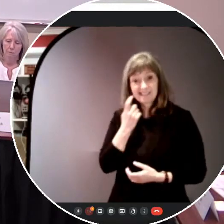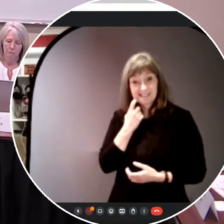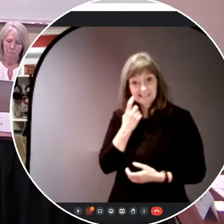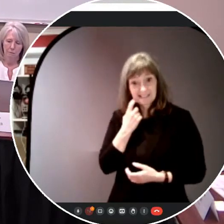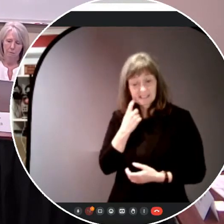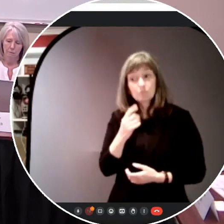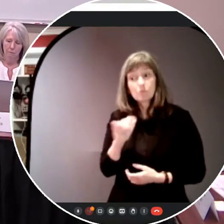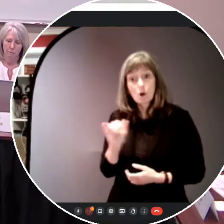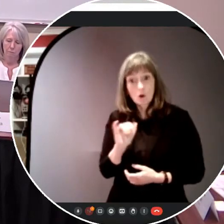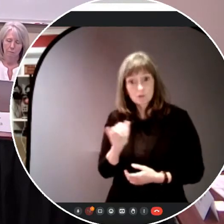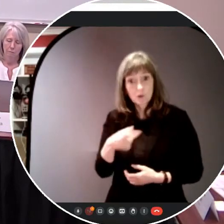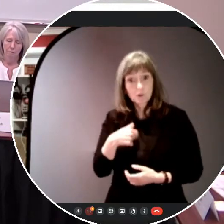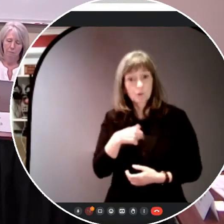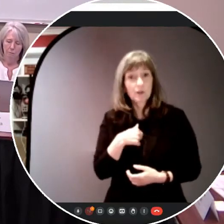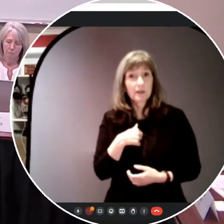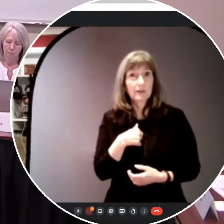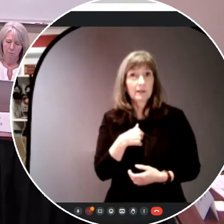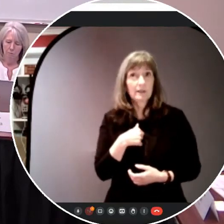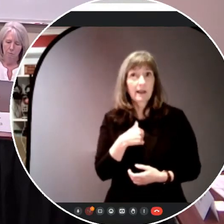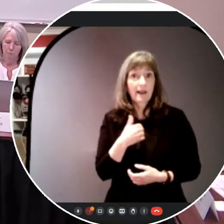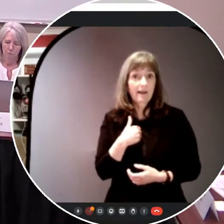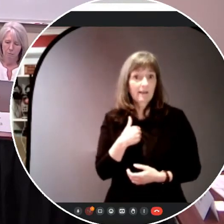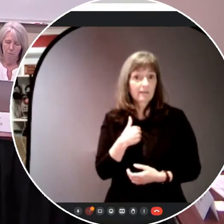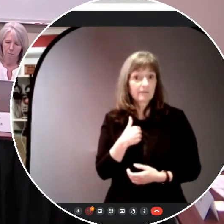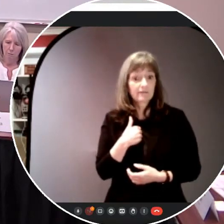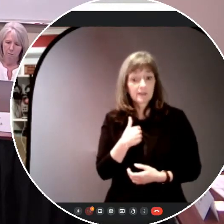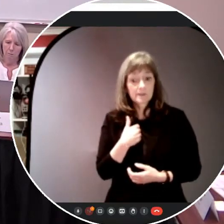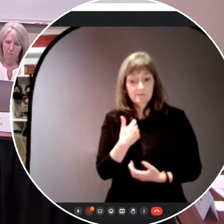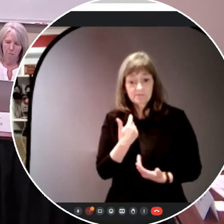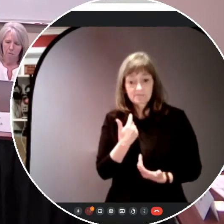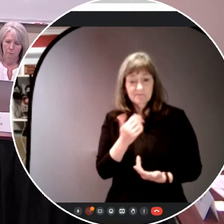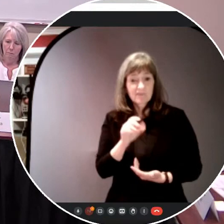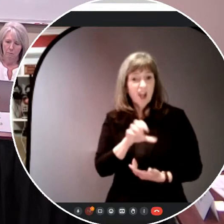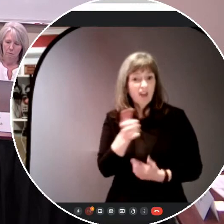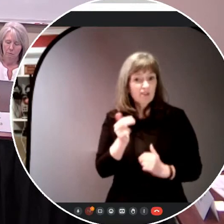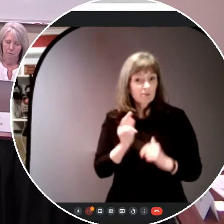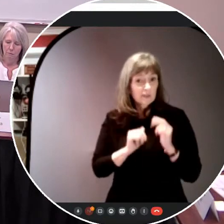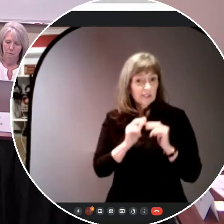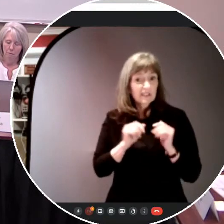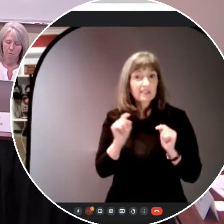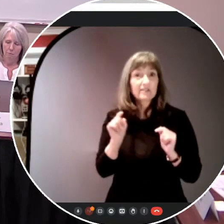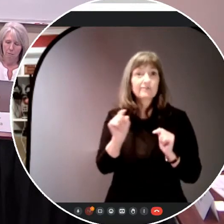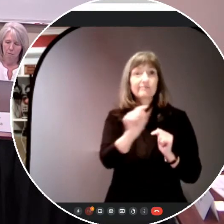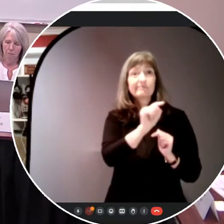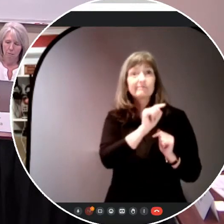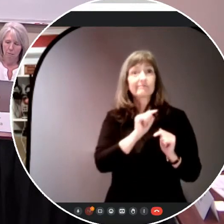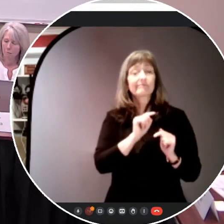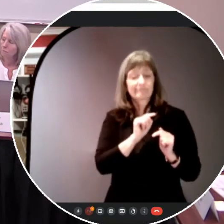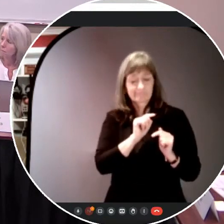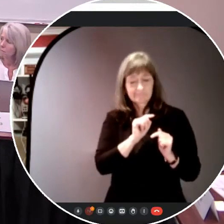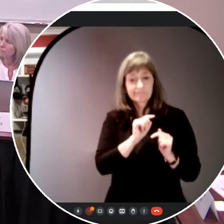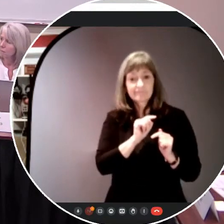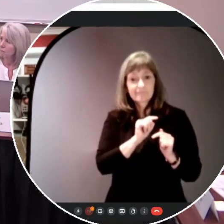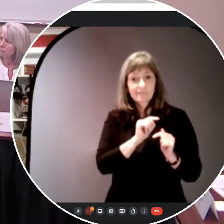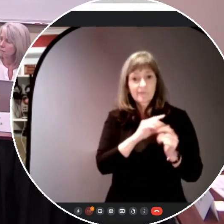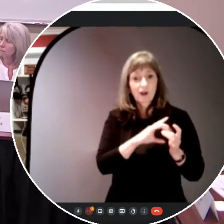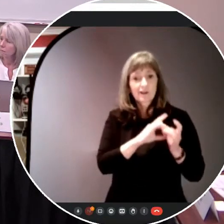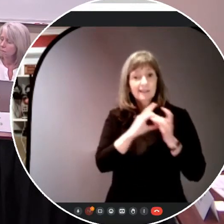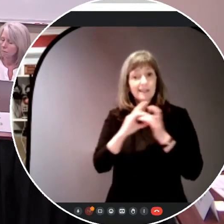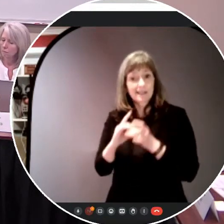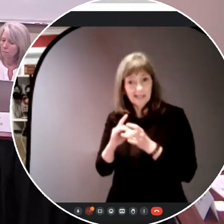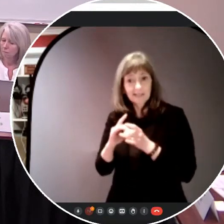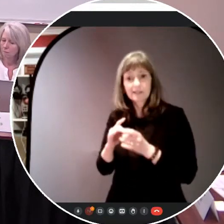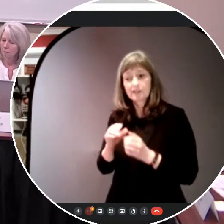also joined some of our other facilities throughout the province to our hospital